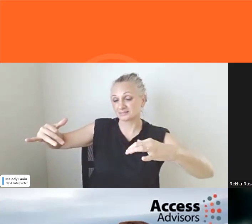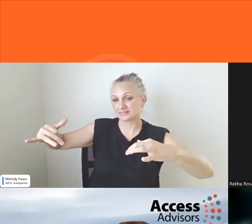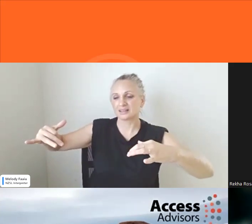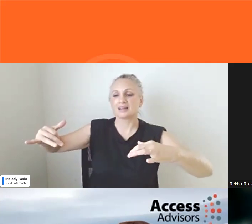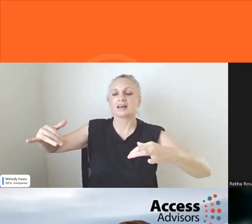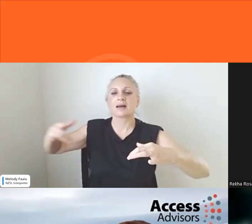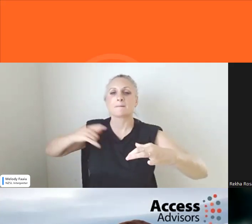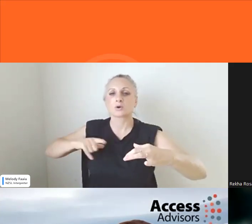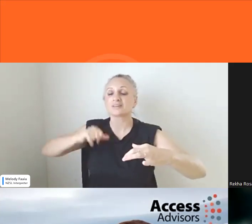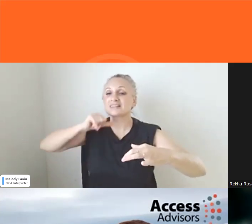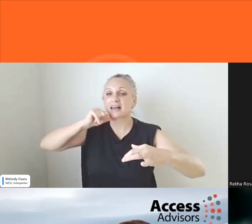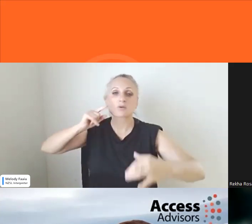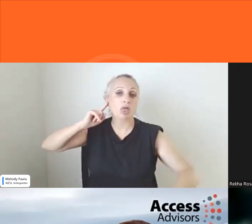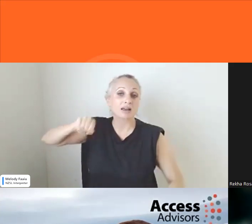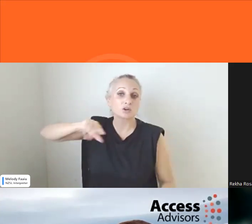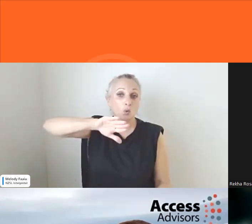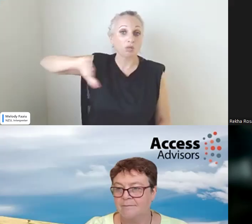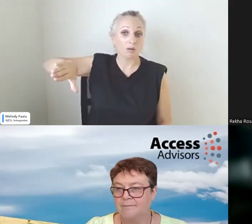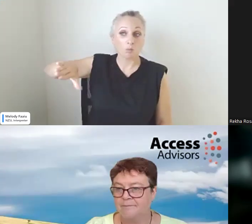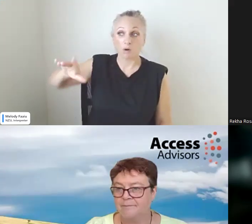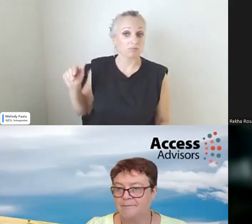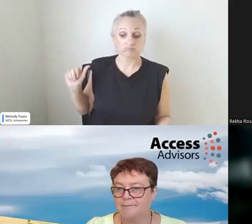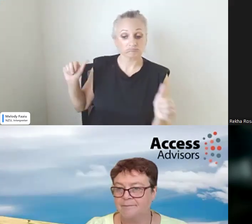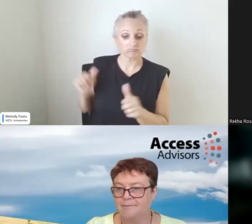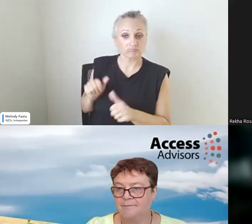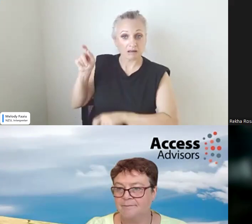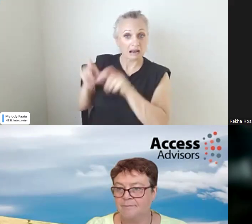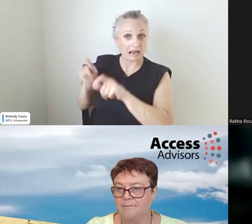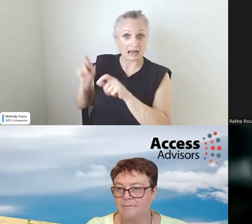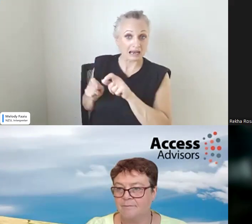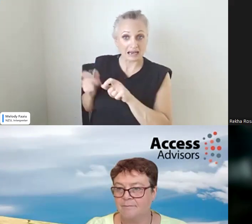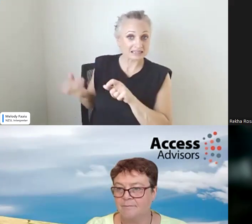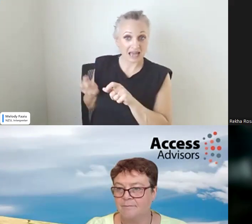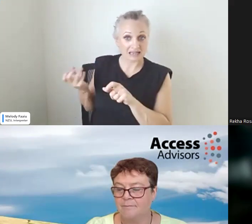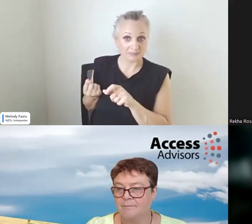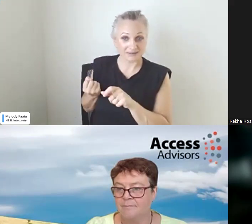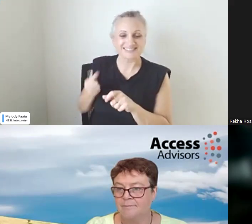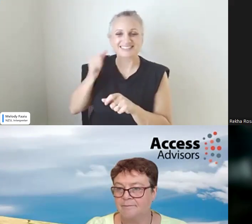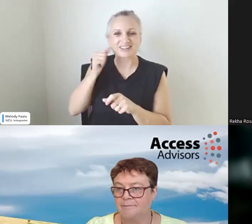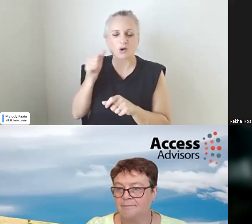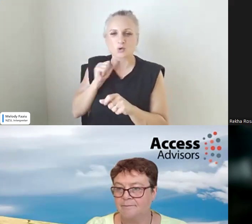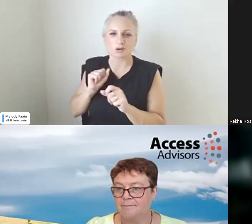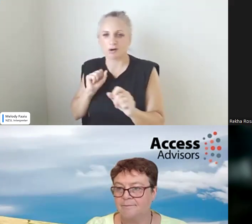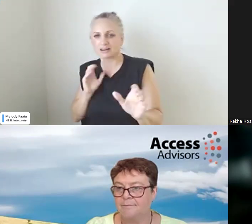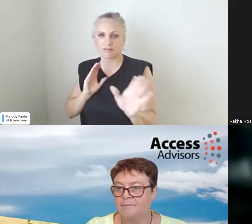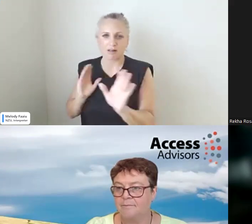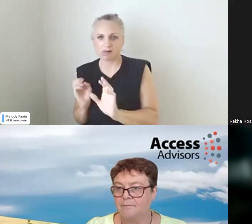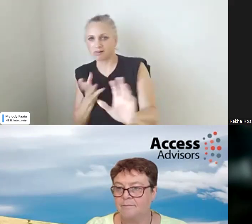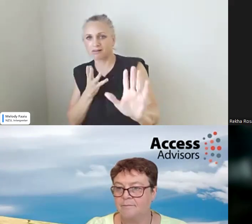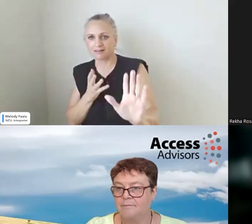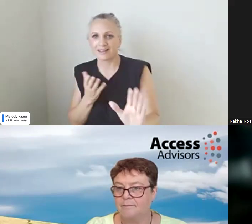are missing out on customers. So you can kind of angle it like that, but